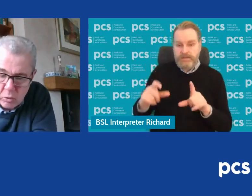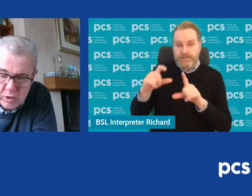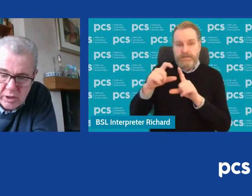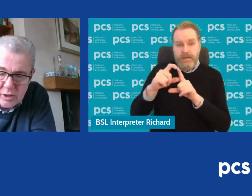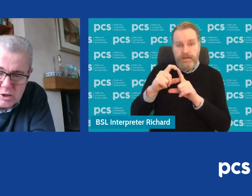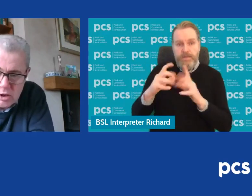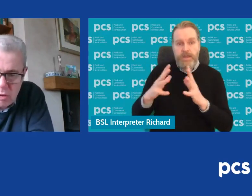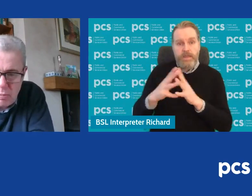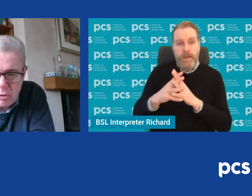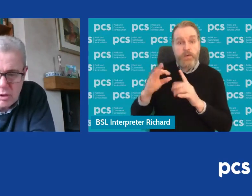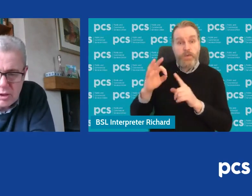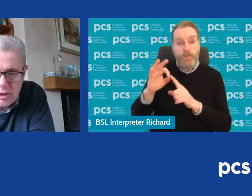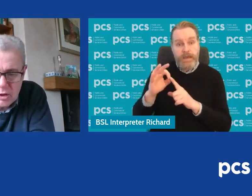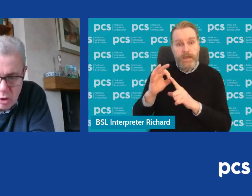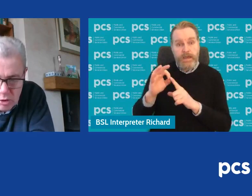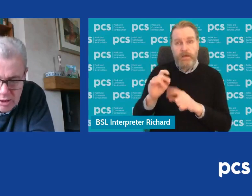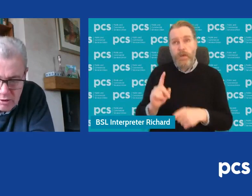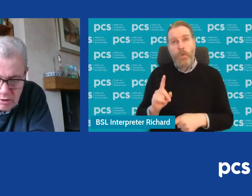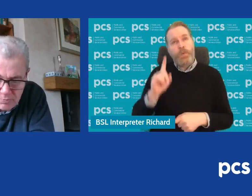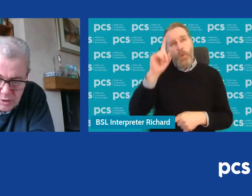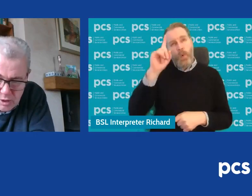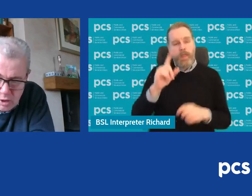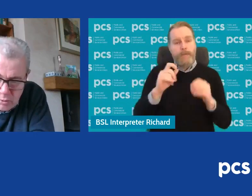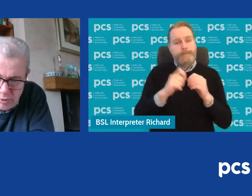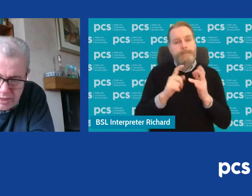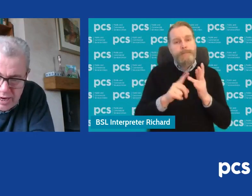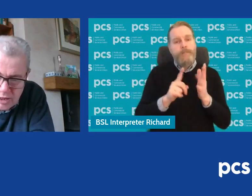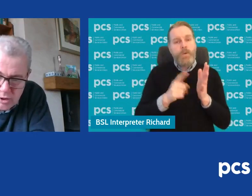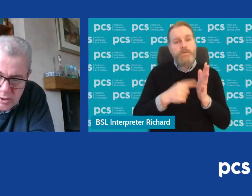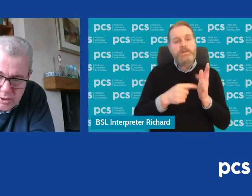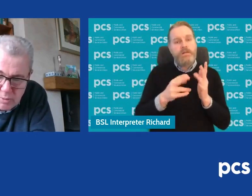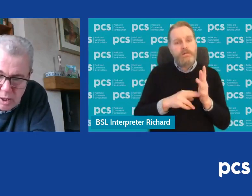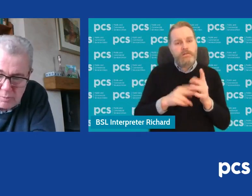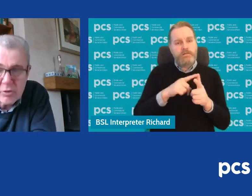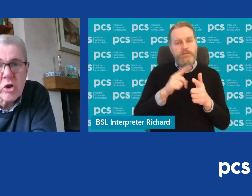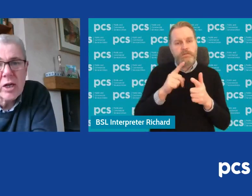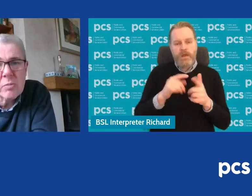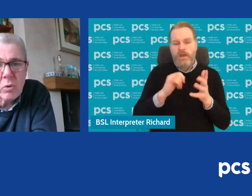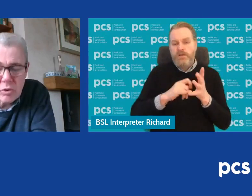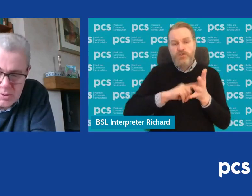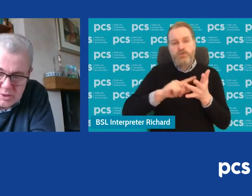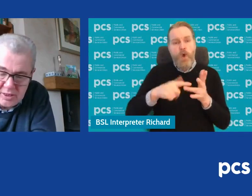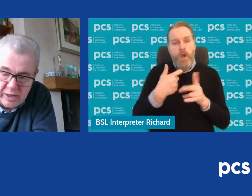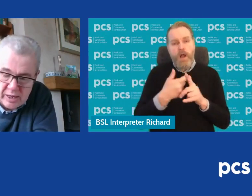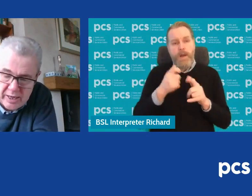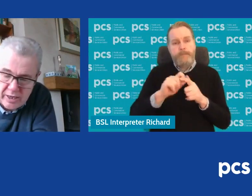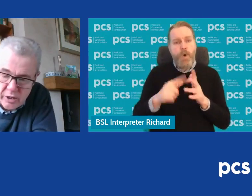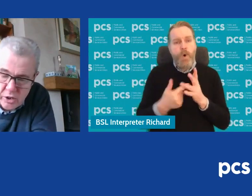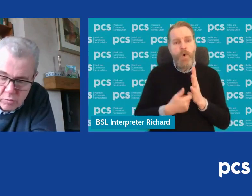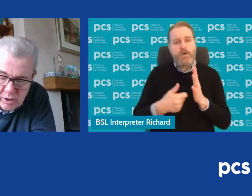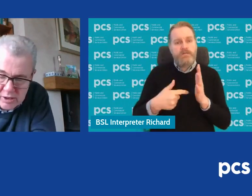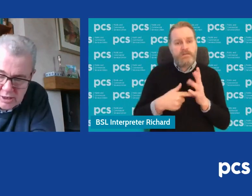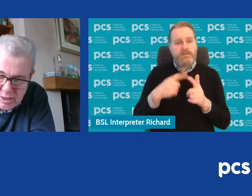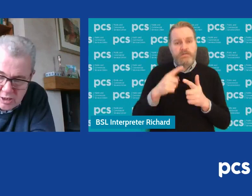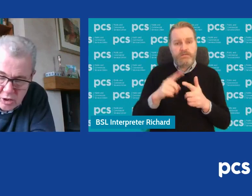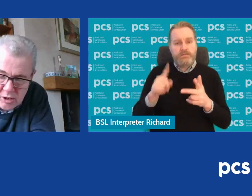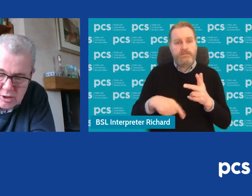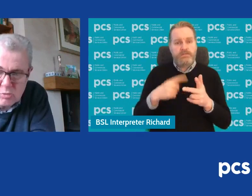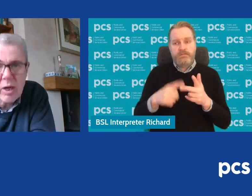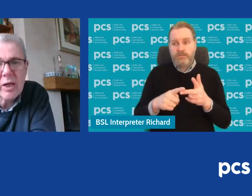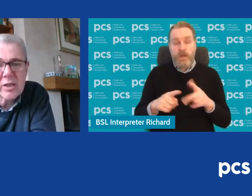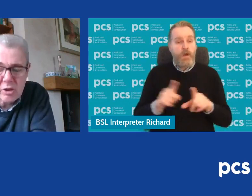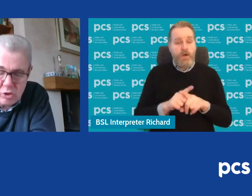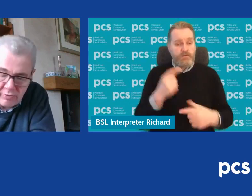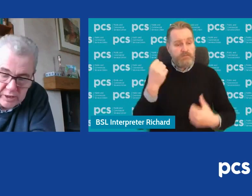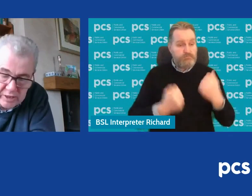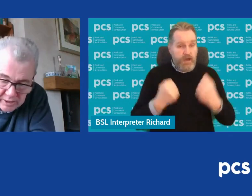in Bolton, in Stockport, in Toxteth. We've had action in the Department for Transport, in the DVLA, in numerous occasions,